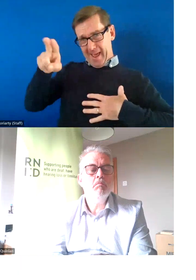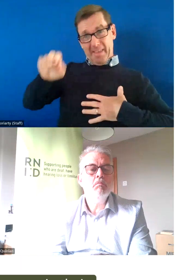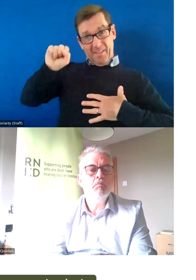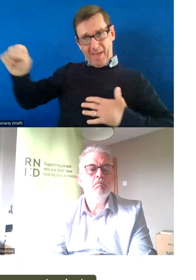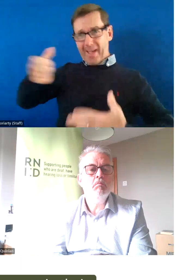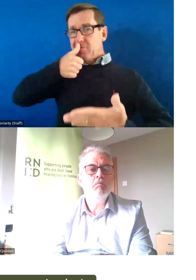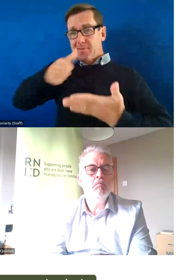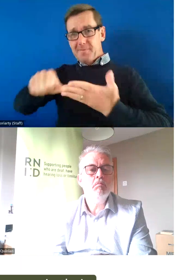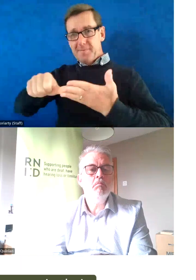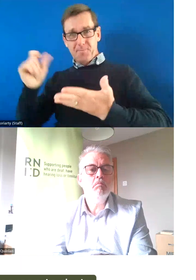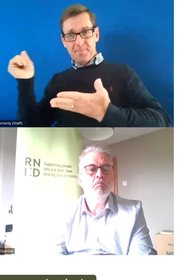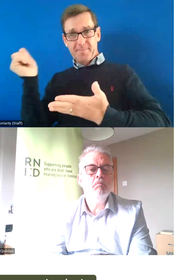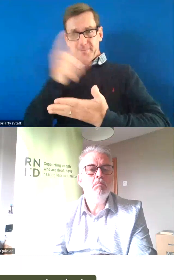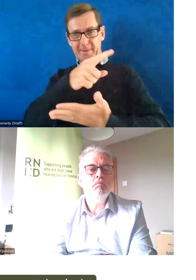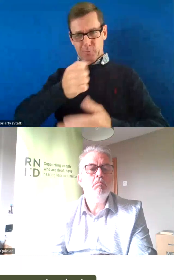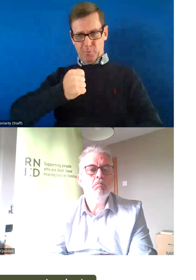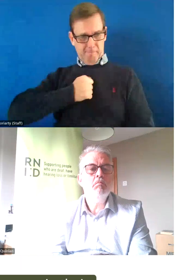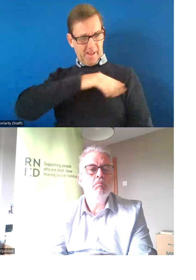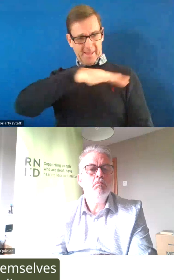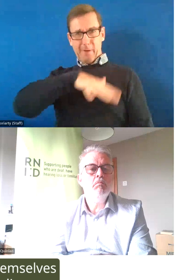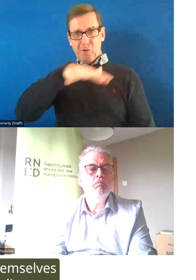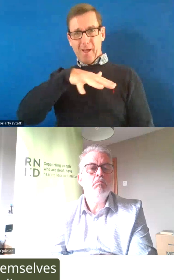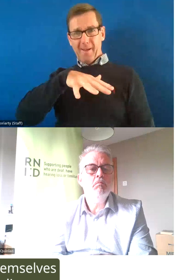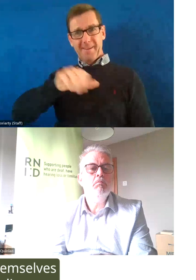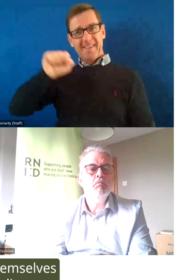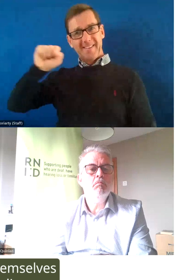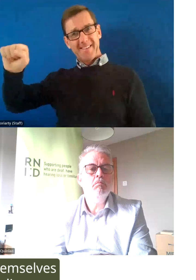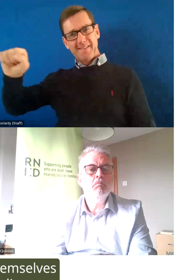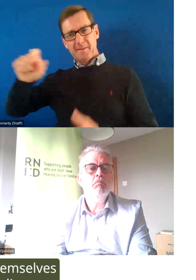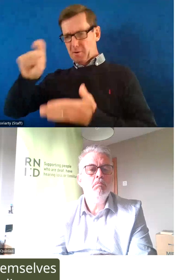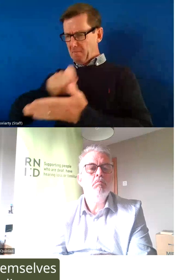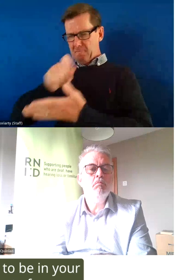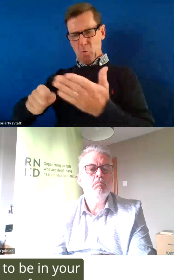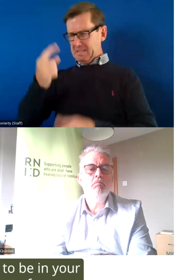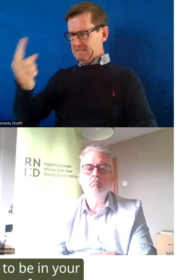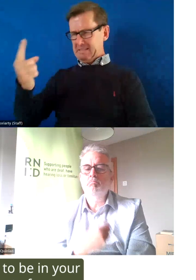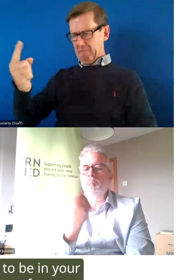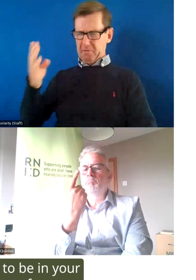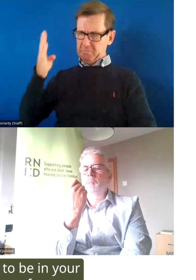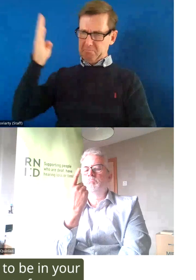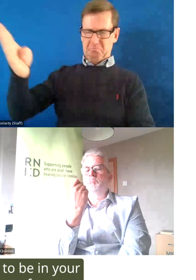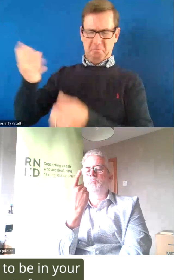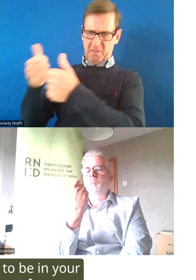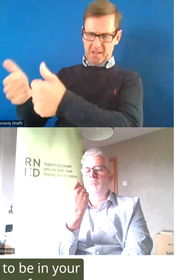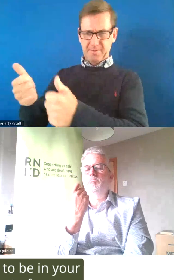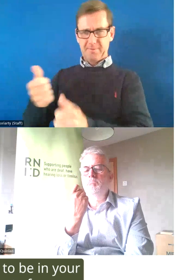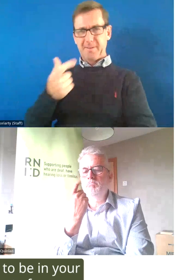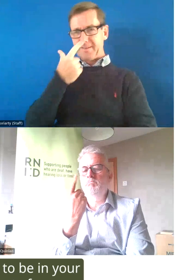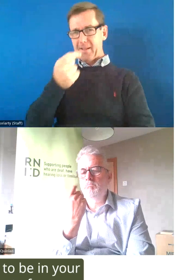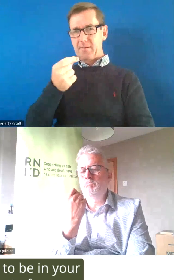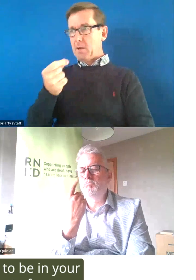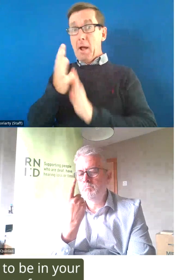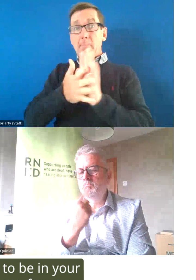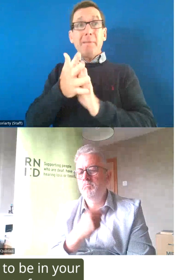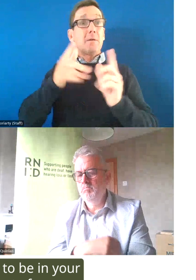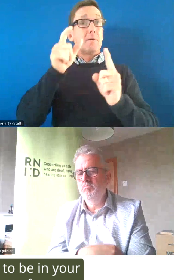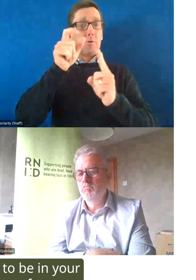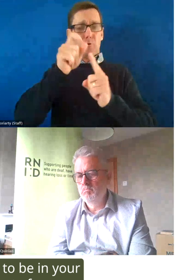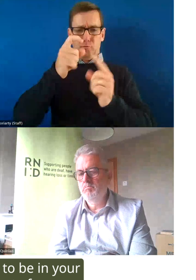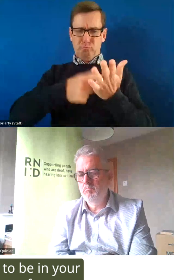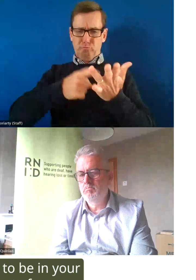you live, and they can vote in person for themselves where they live. So they don't need to be in your